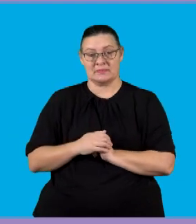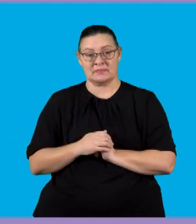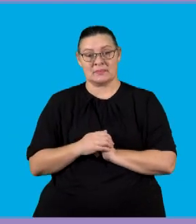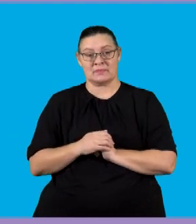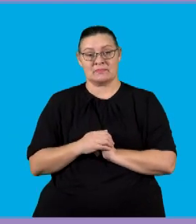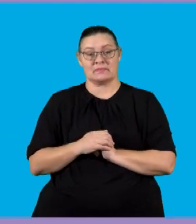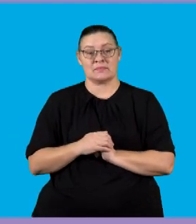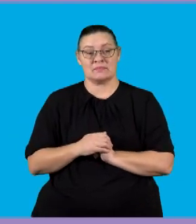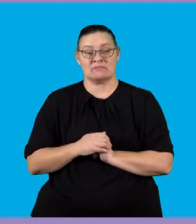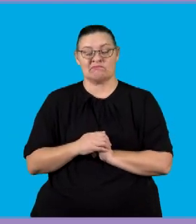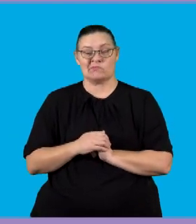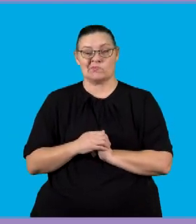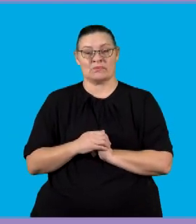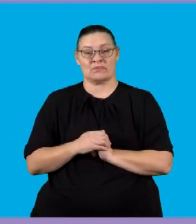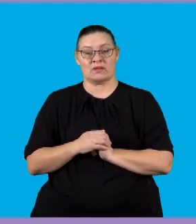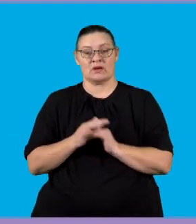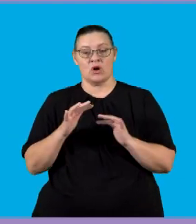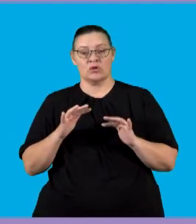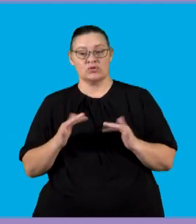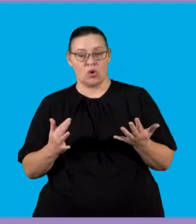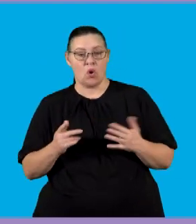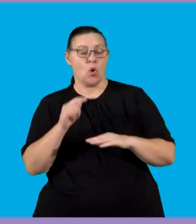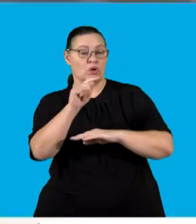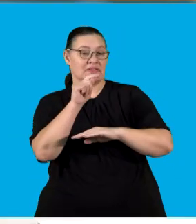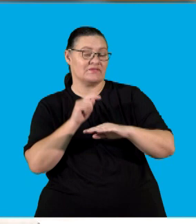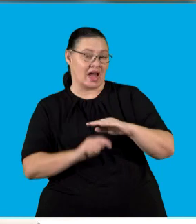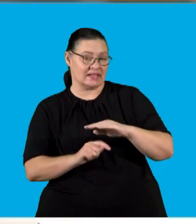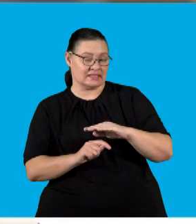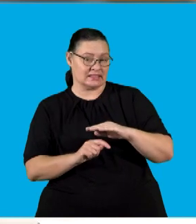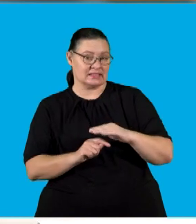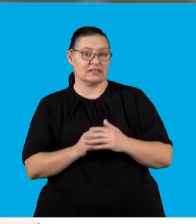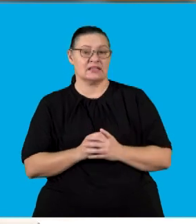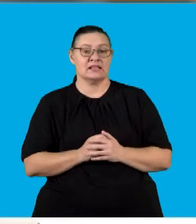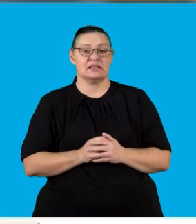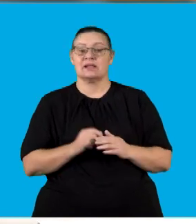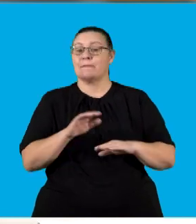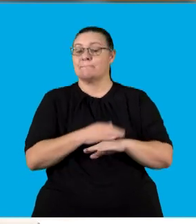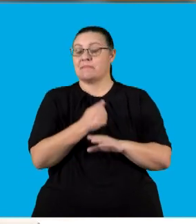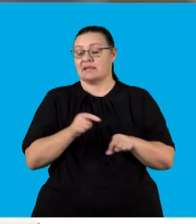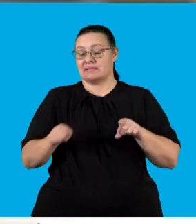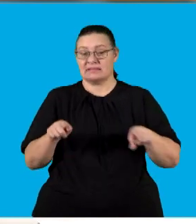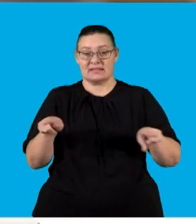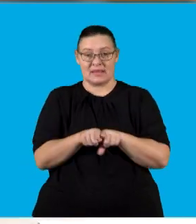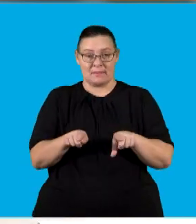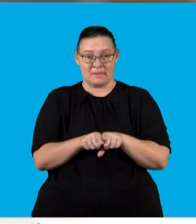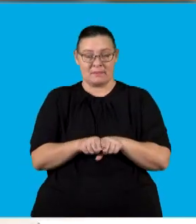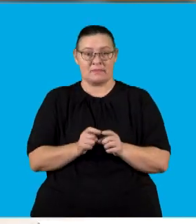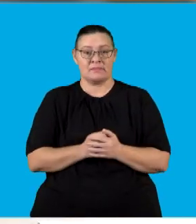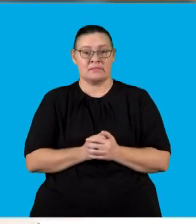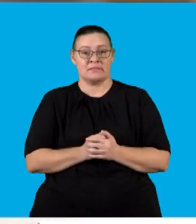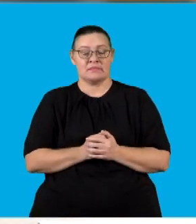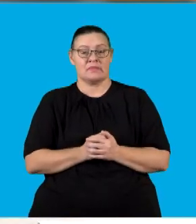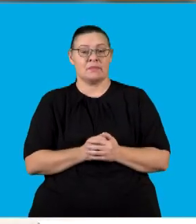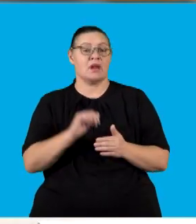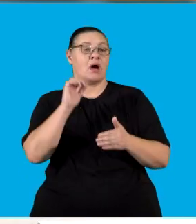4 exponent 3. So because we are dividing powers that have the same base, then we